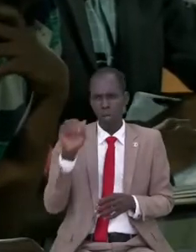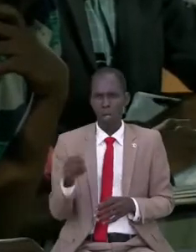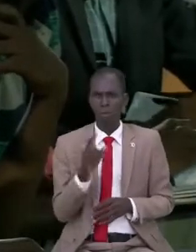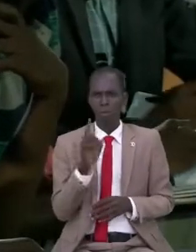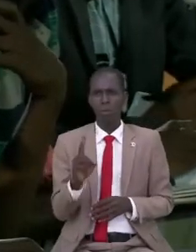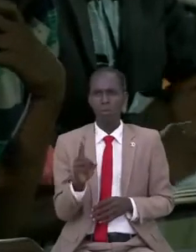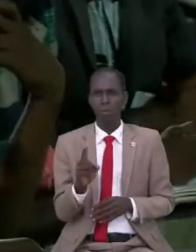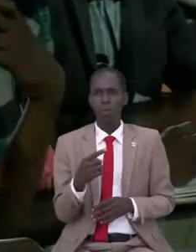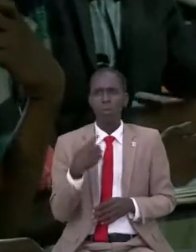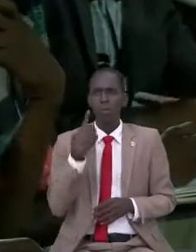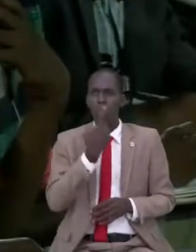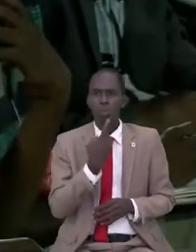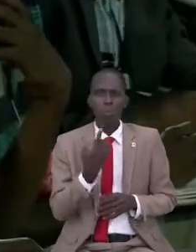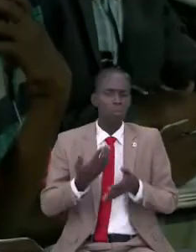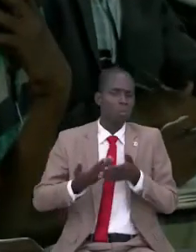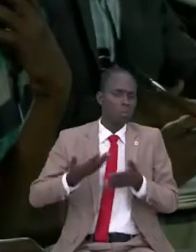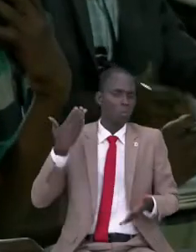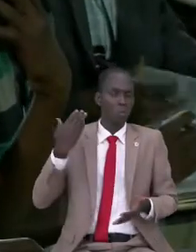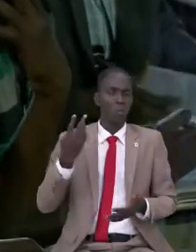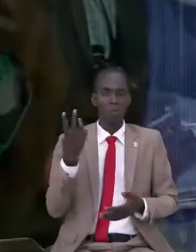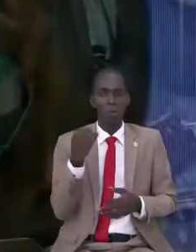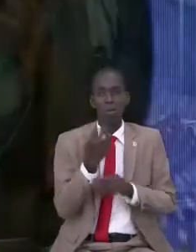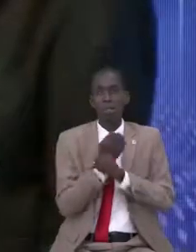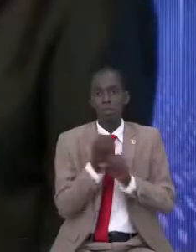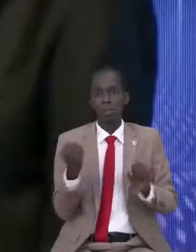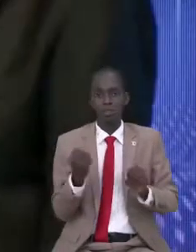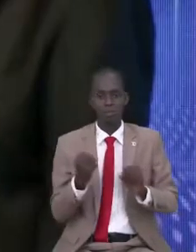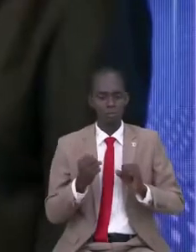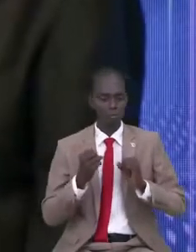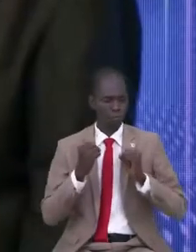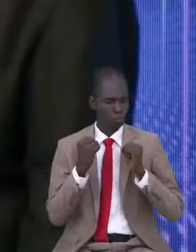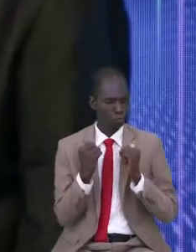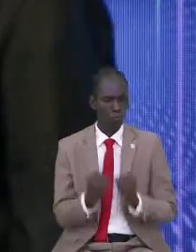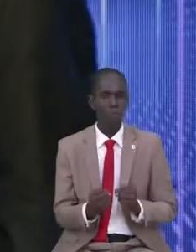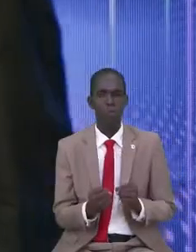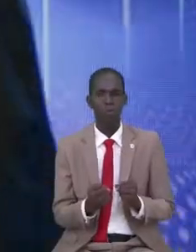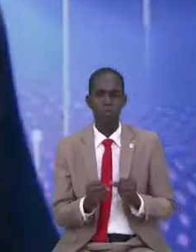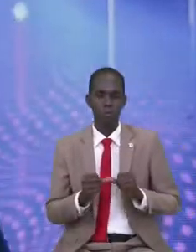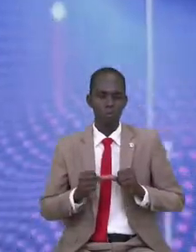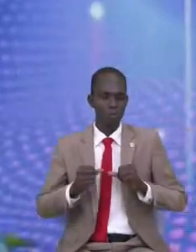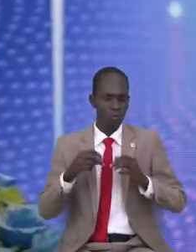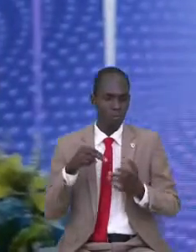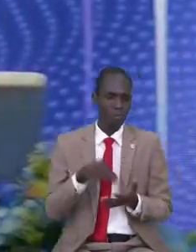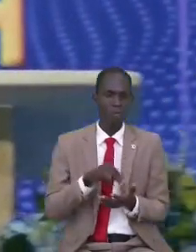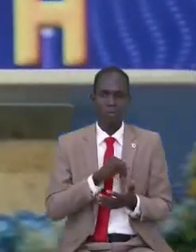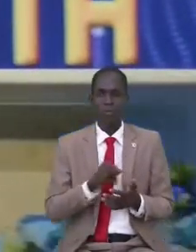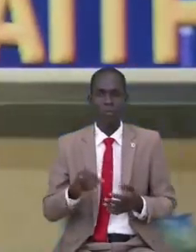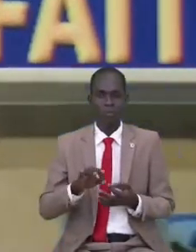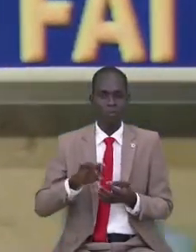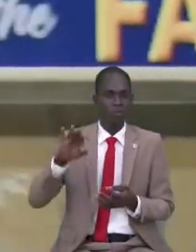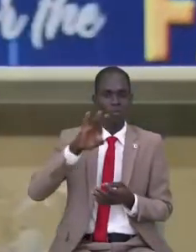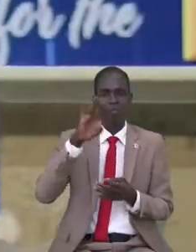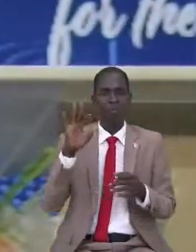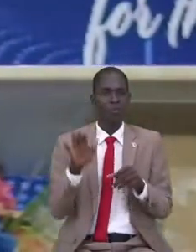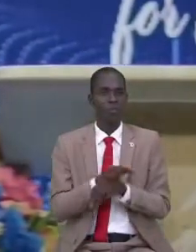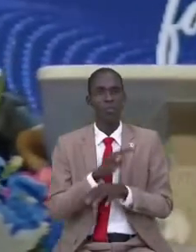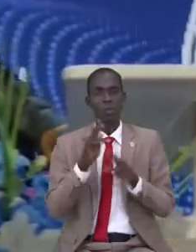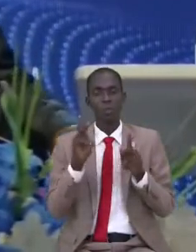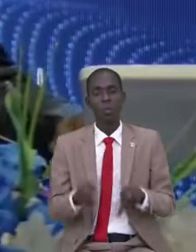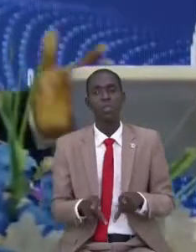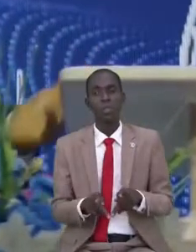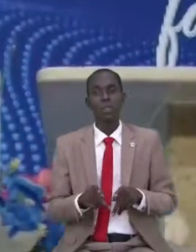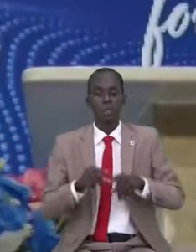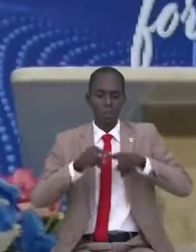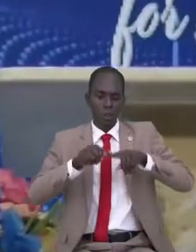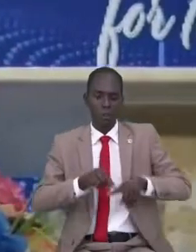who used to be saved, standing, steadfast, spiritual, depending on the